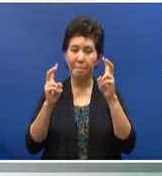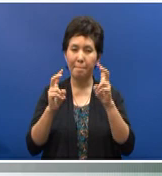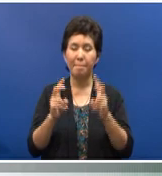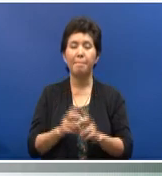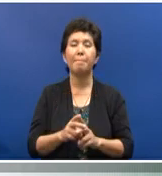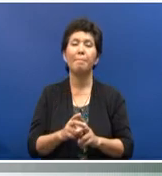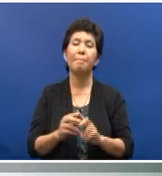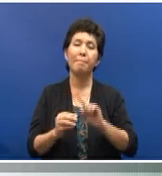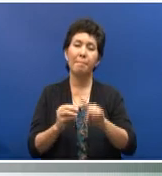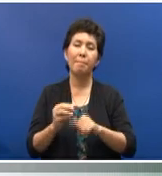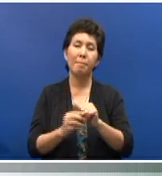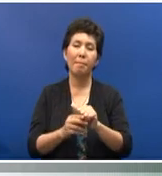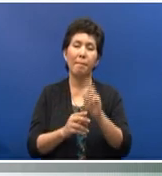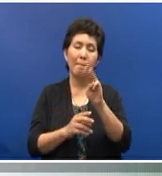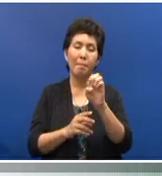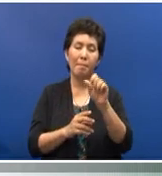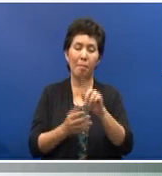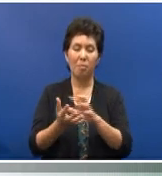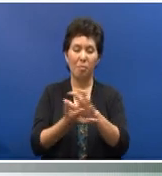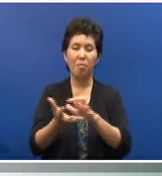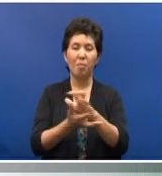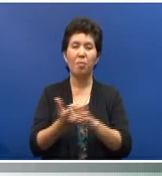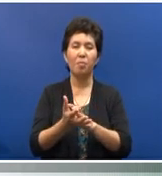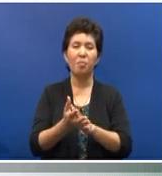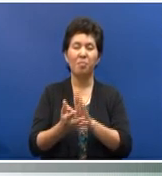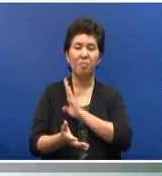occur within a multicultural society.